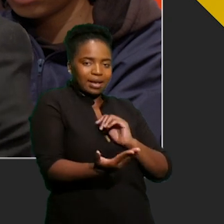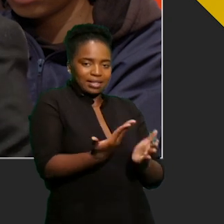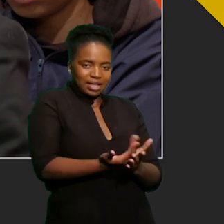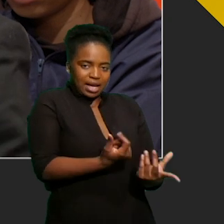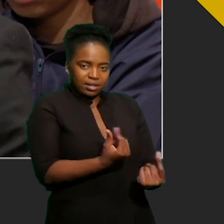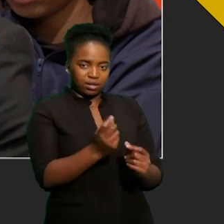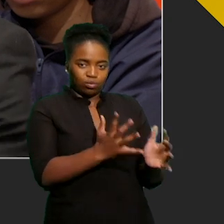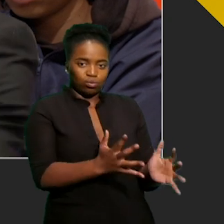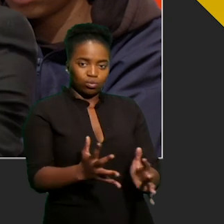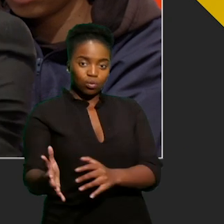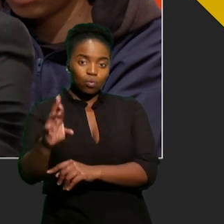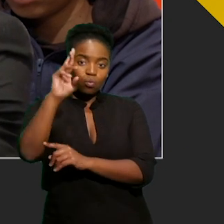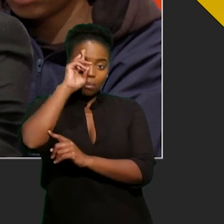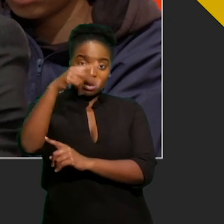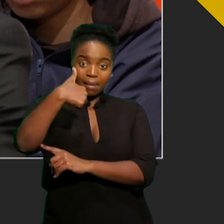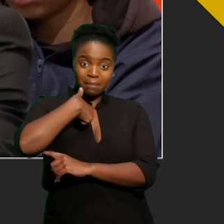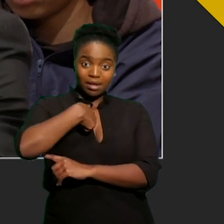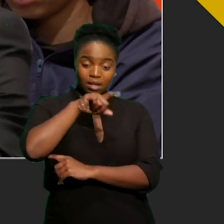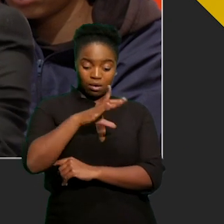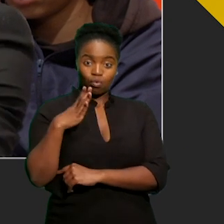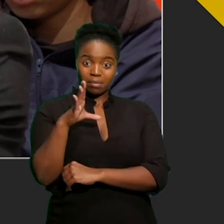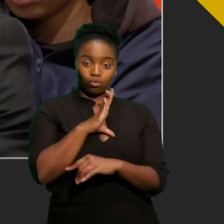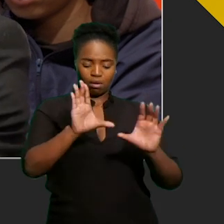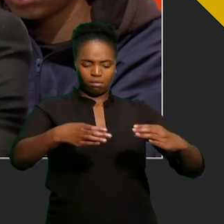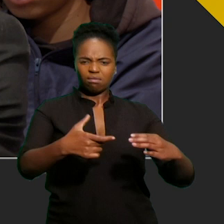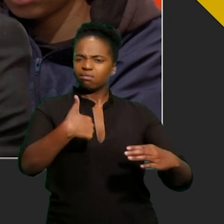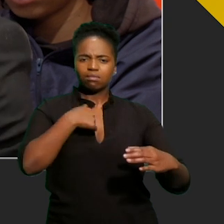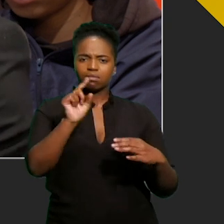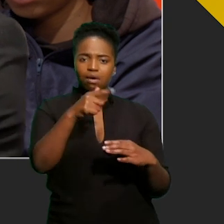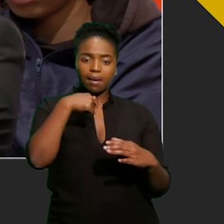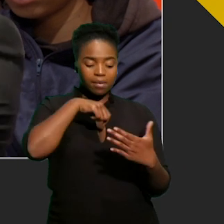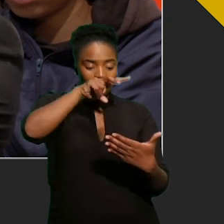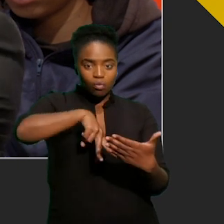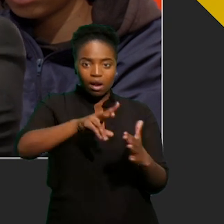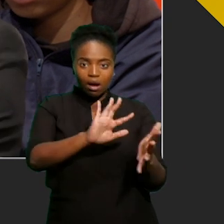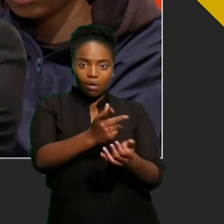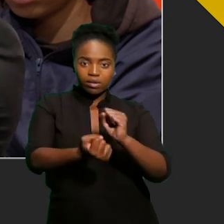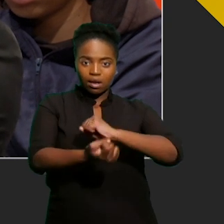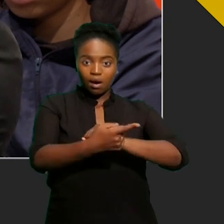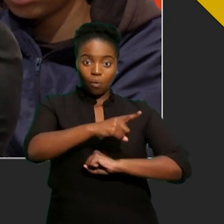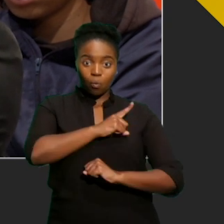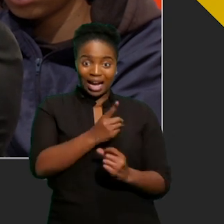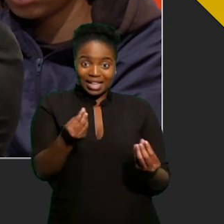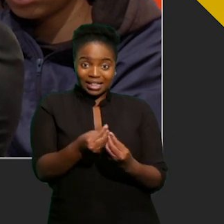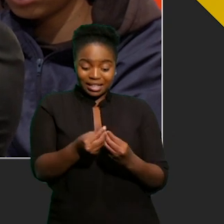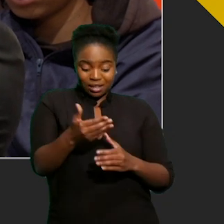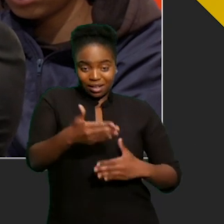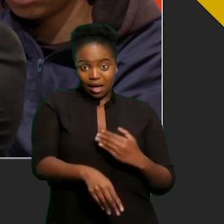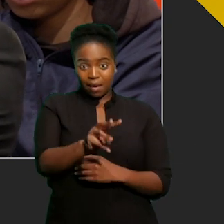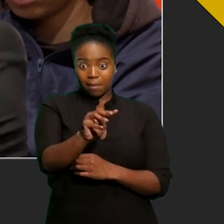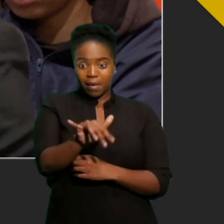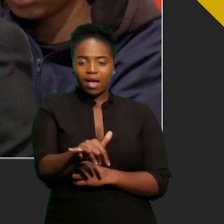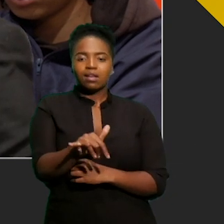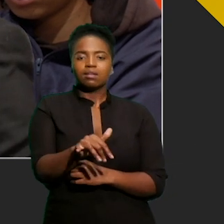these proposals, and remember, I don't sit in the commission. I read here and there with what's going on, because the report will be coming up around end of May,